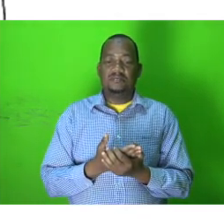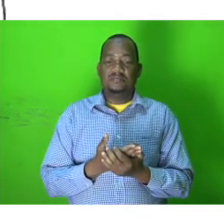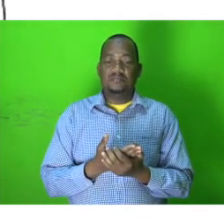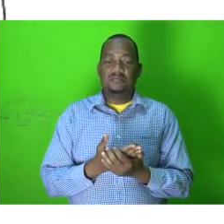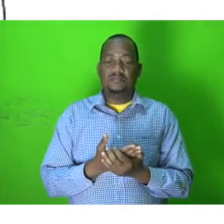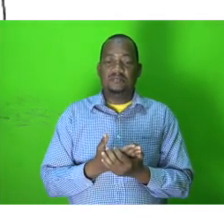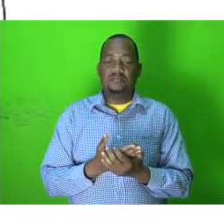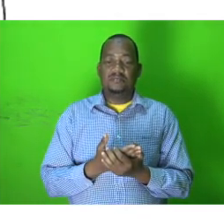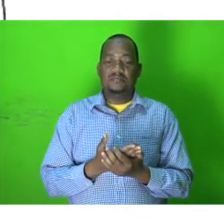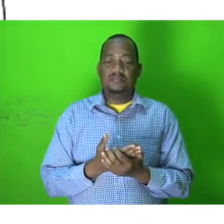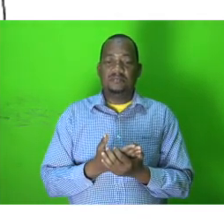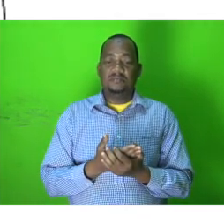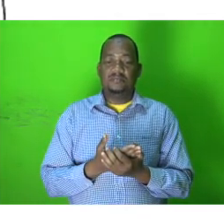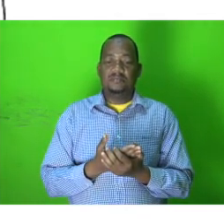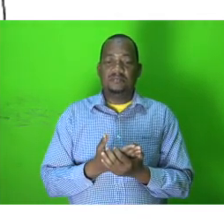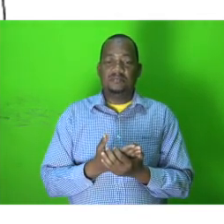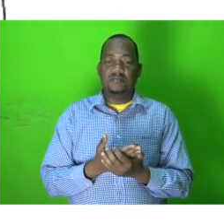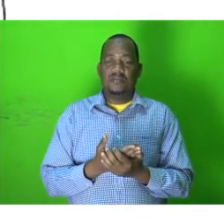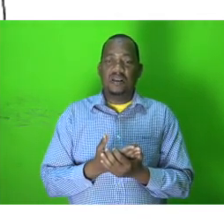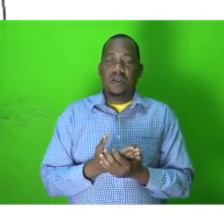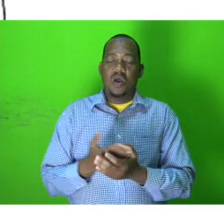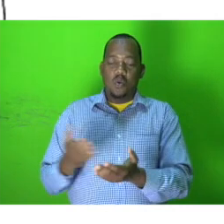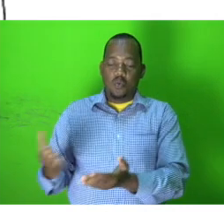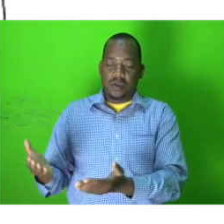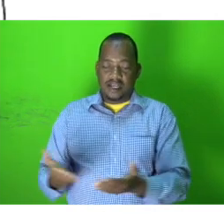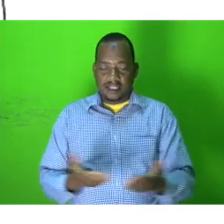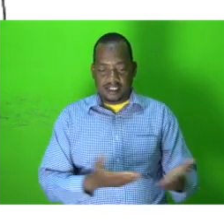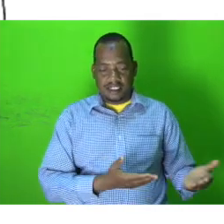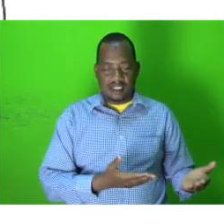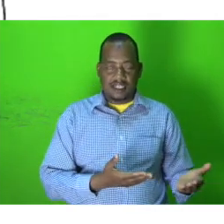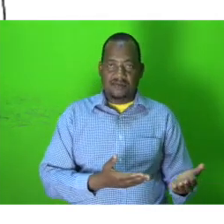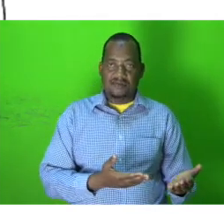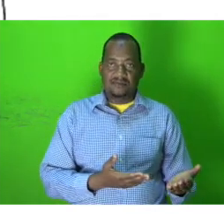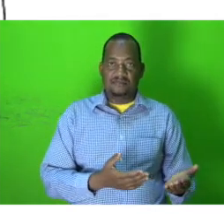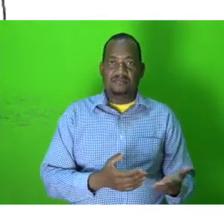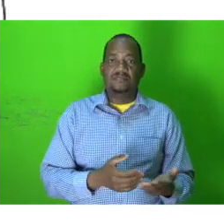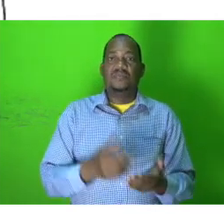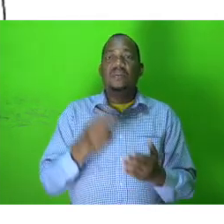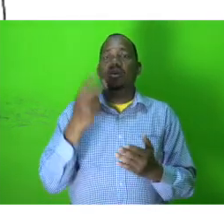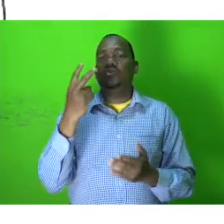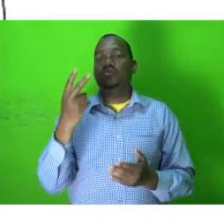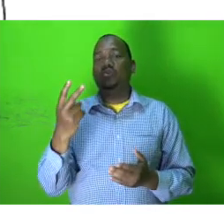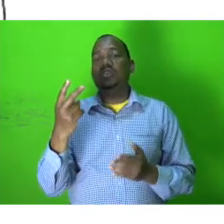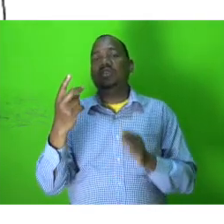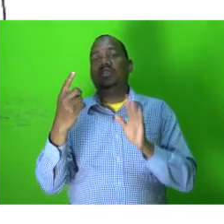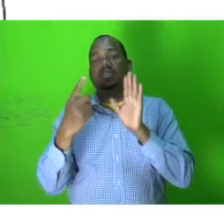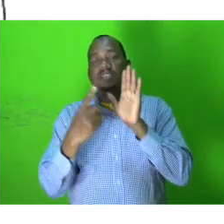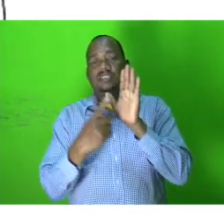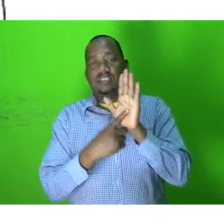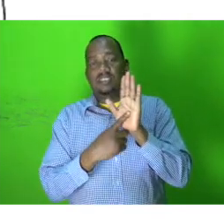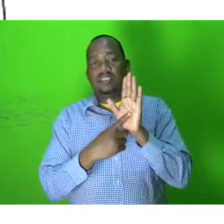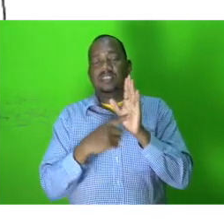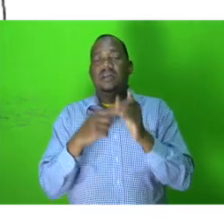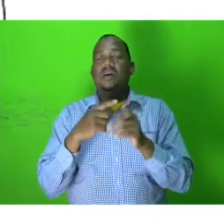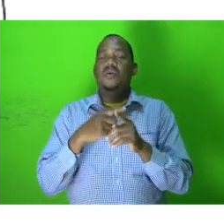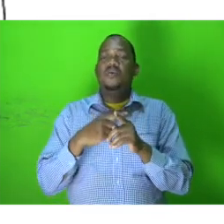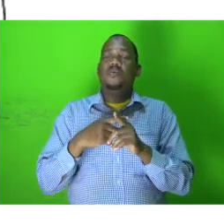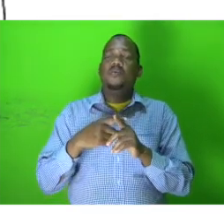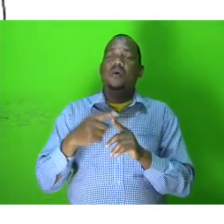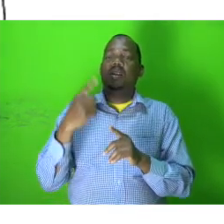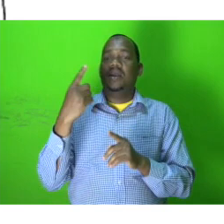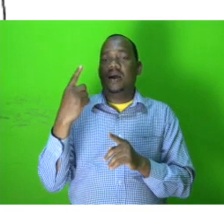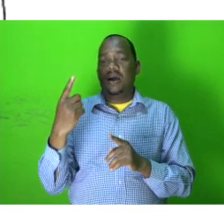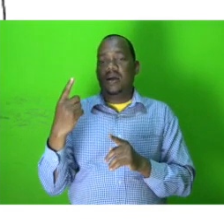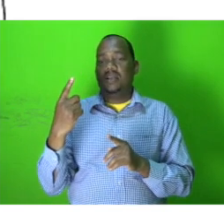2,530. Will receive 26,